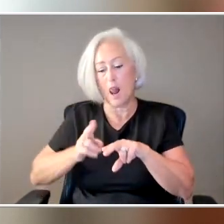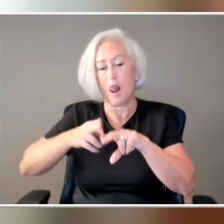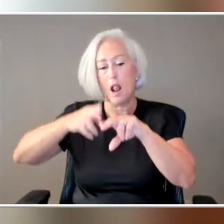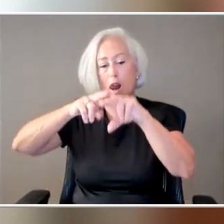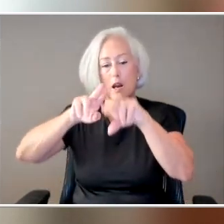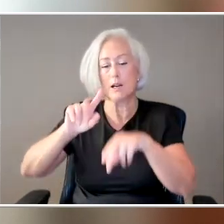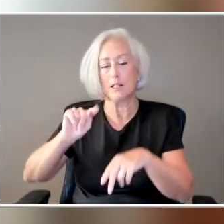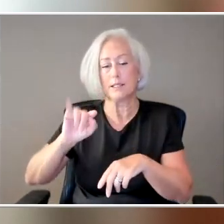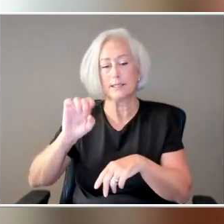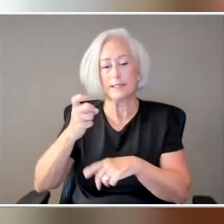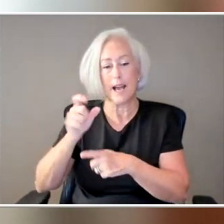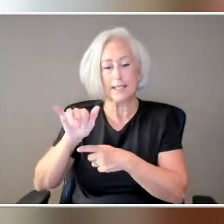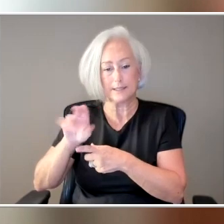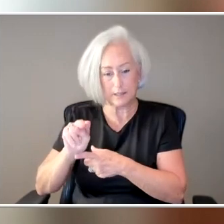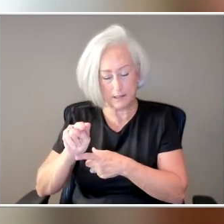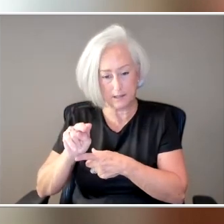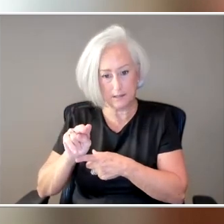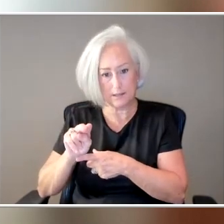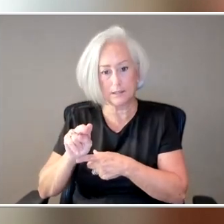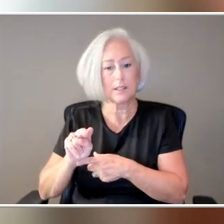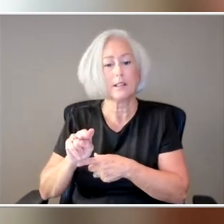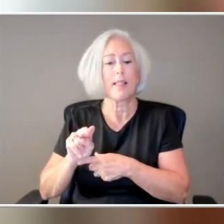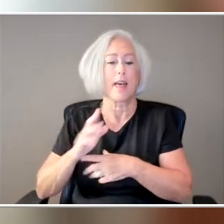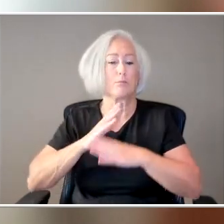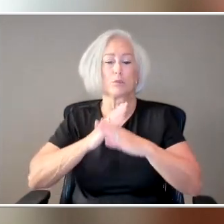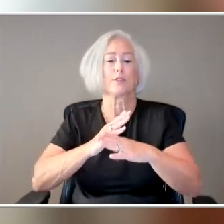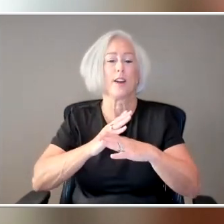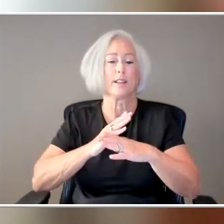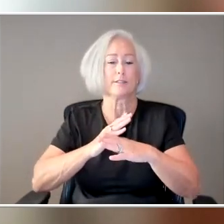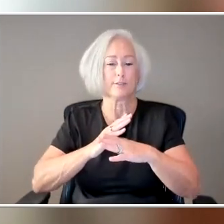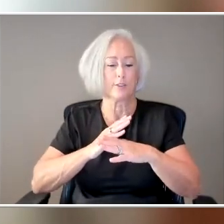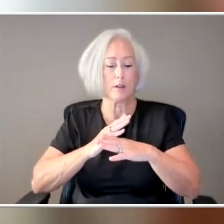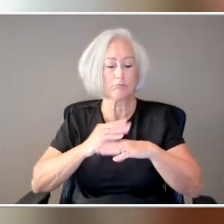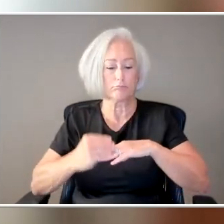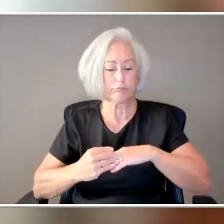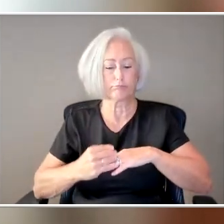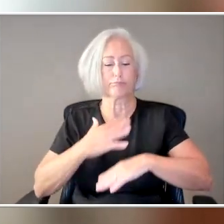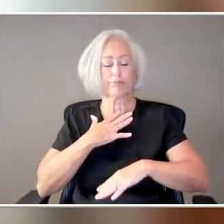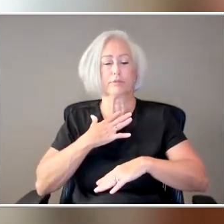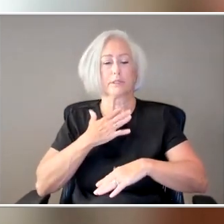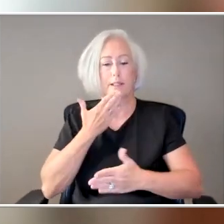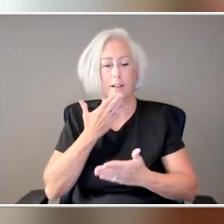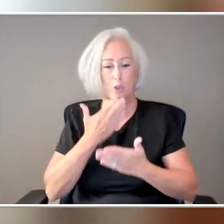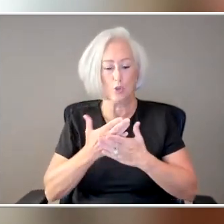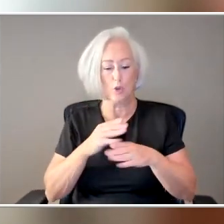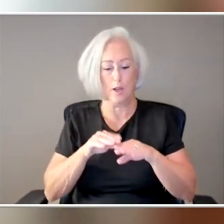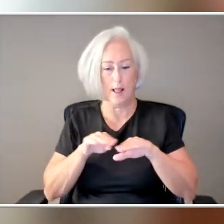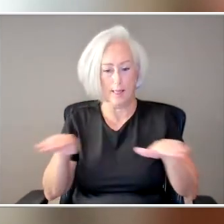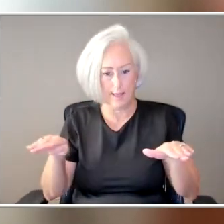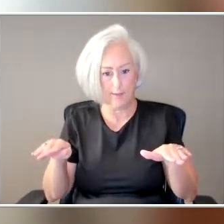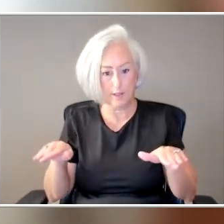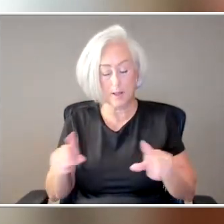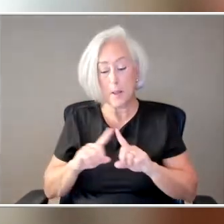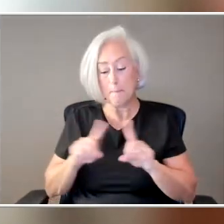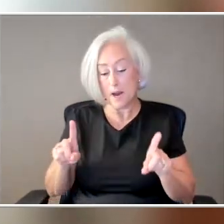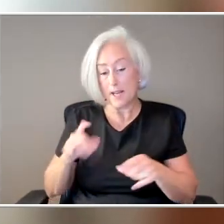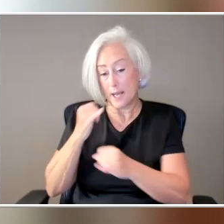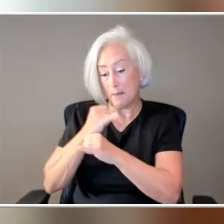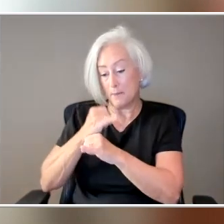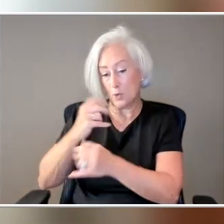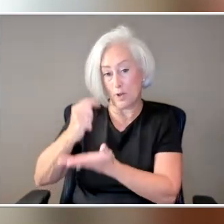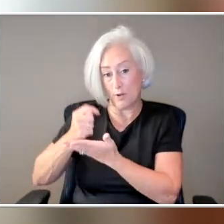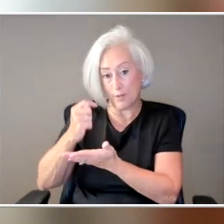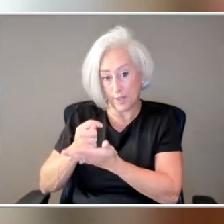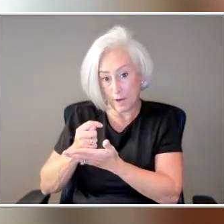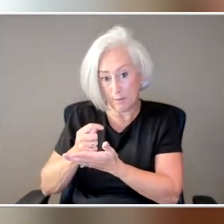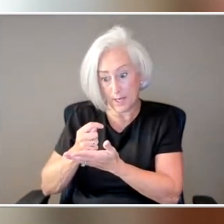from continuing to deliver these drugs at good dose levels. But drugs like immunotherapy, many, many